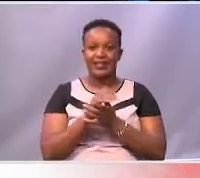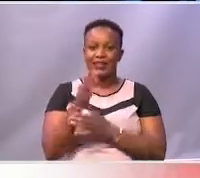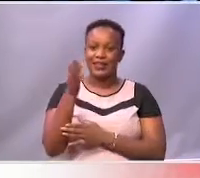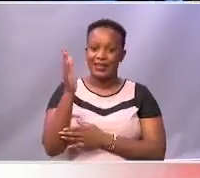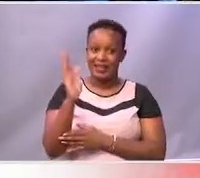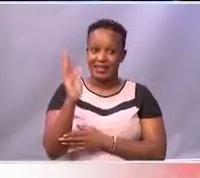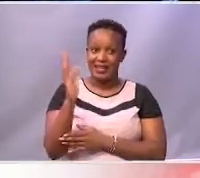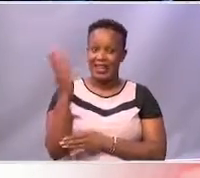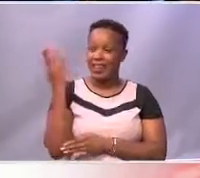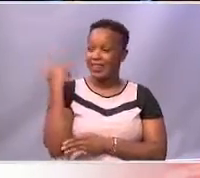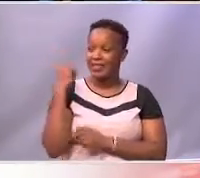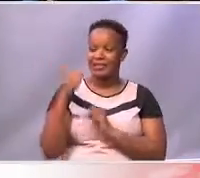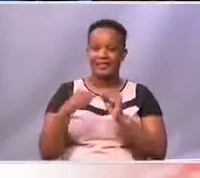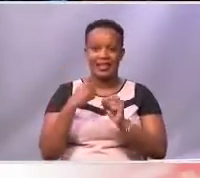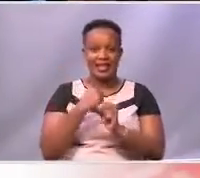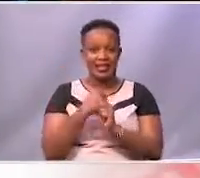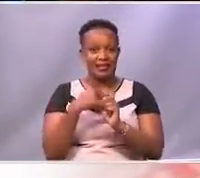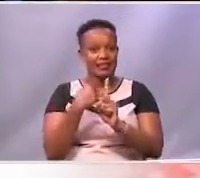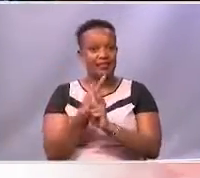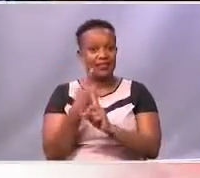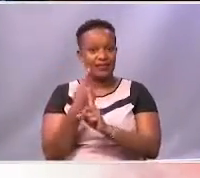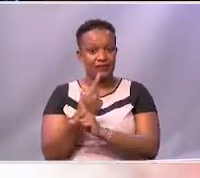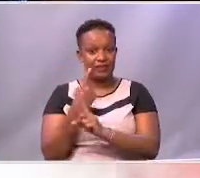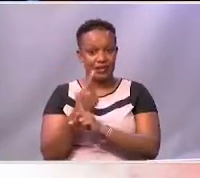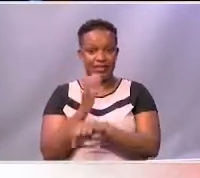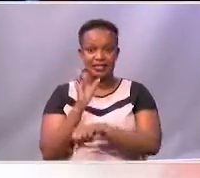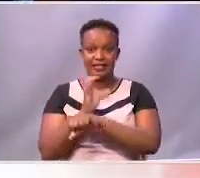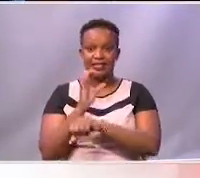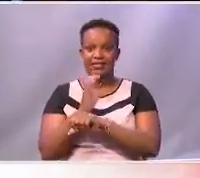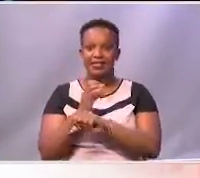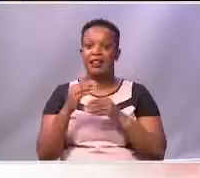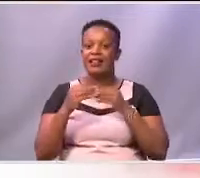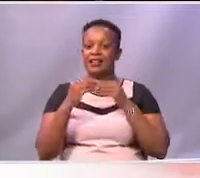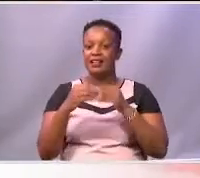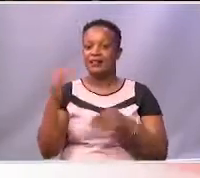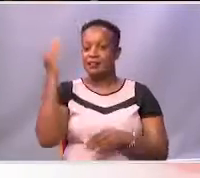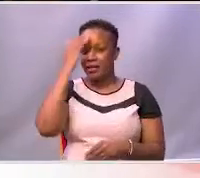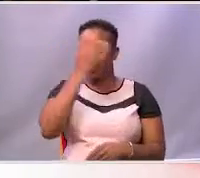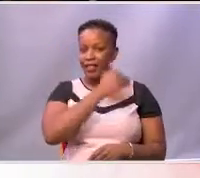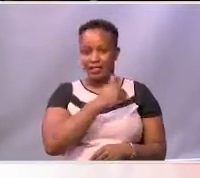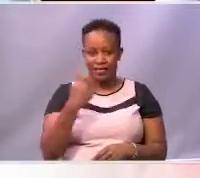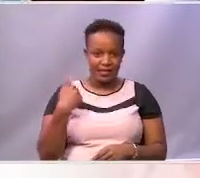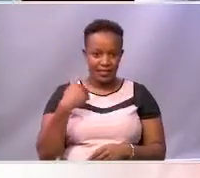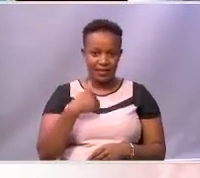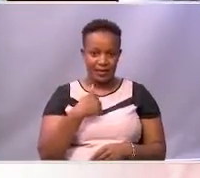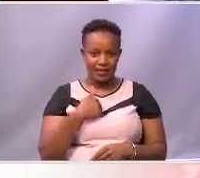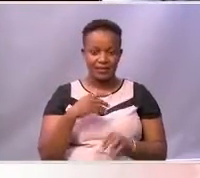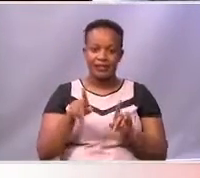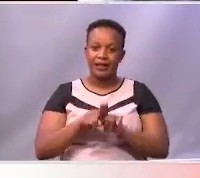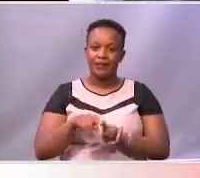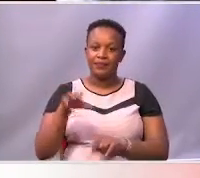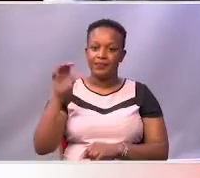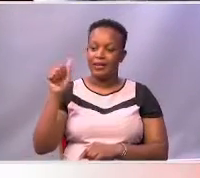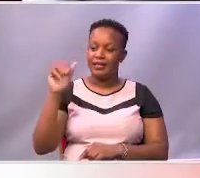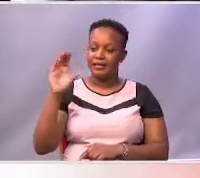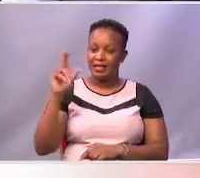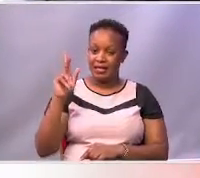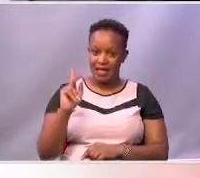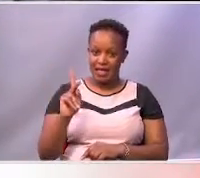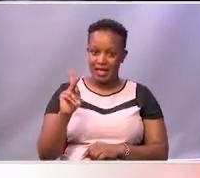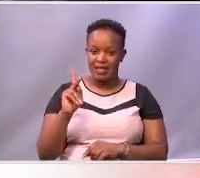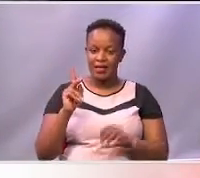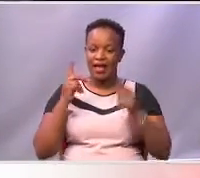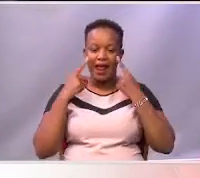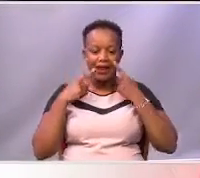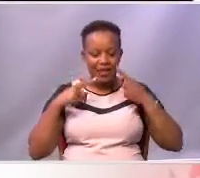Mwaka jana, baadhi ya makanisa yakiongozwa na kanisa la Katoliki na la Kianglikana yalitangaza kuwa hawataruhusu tena